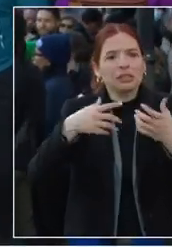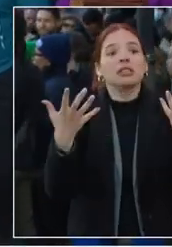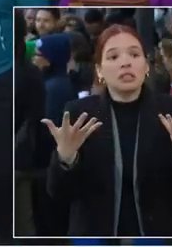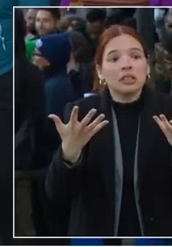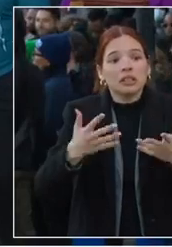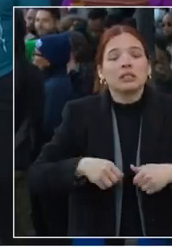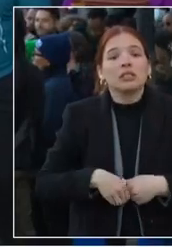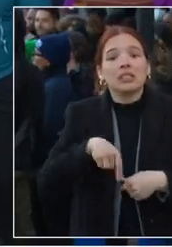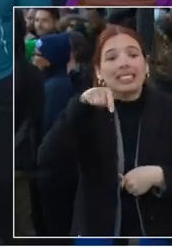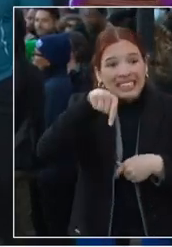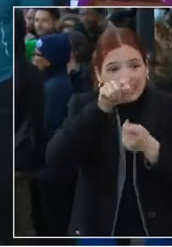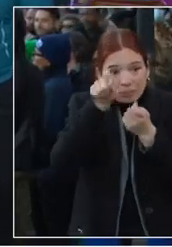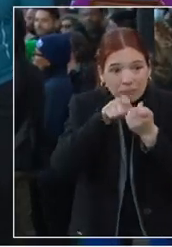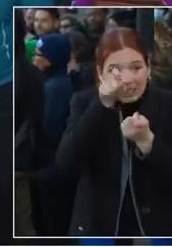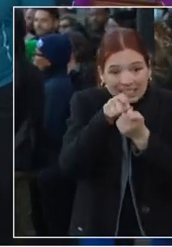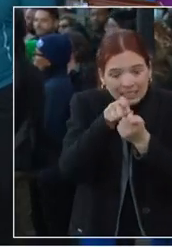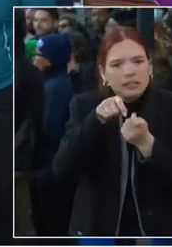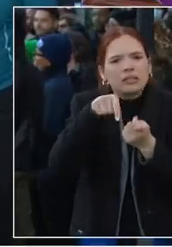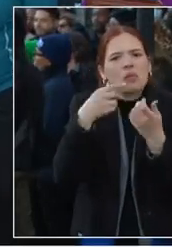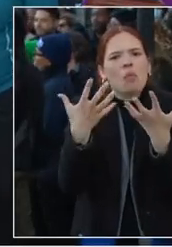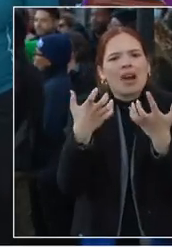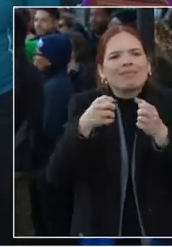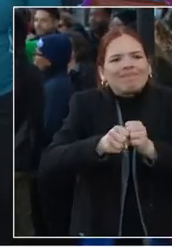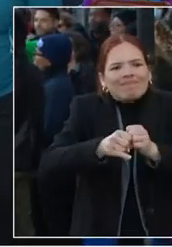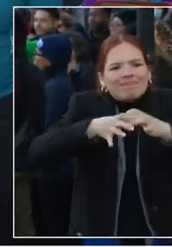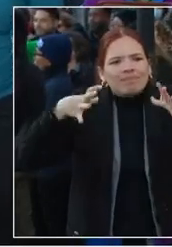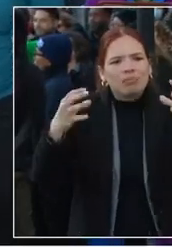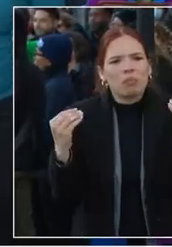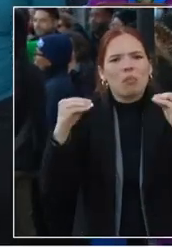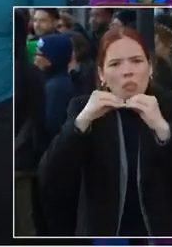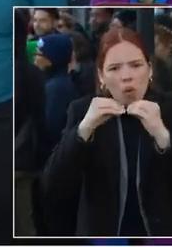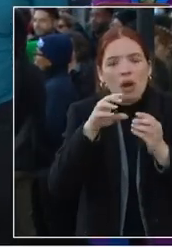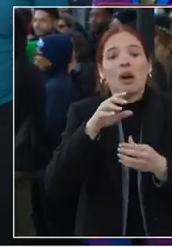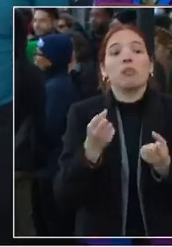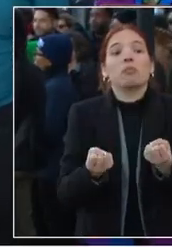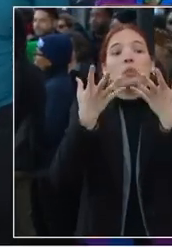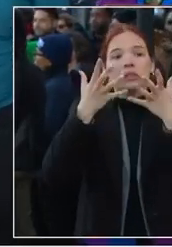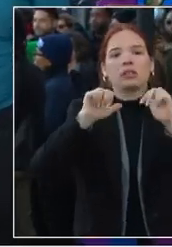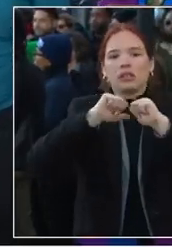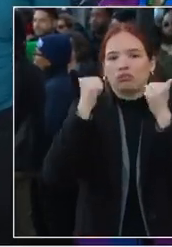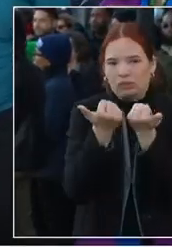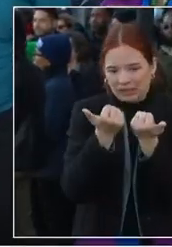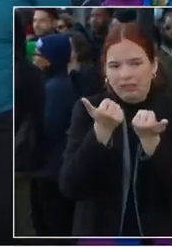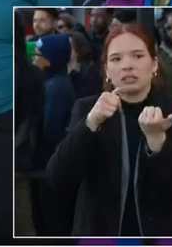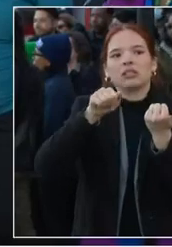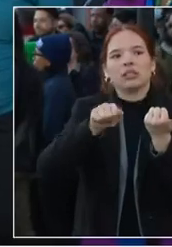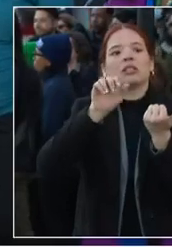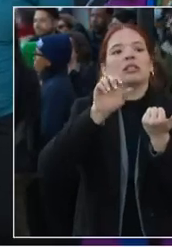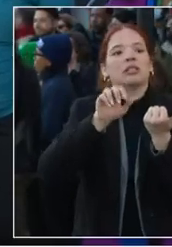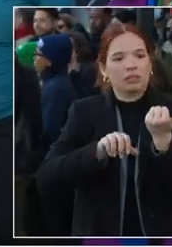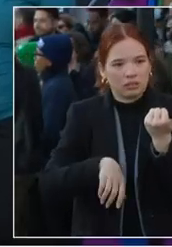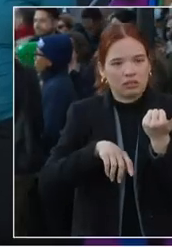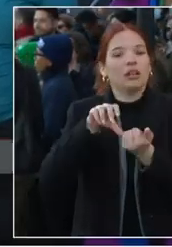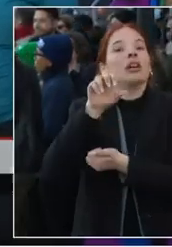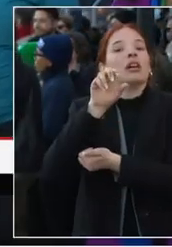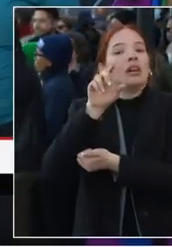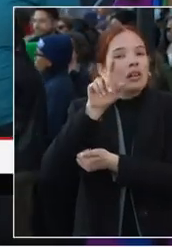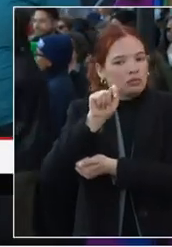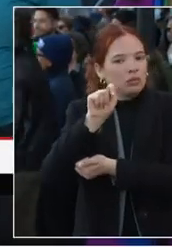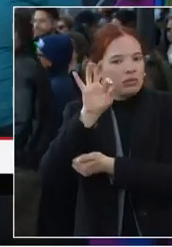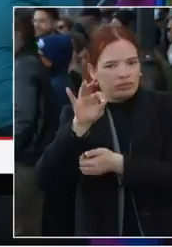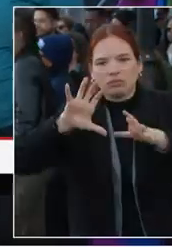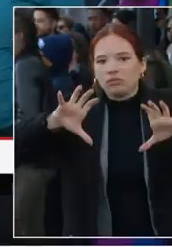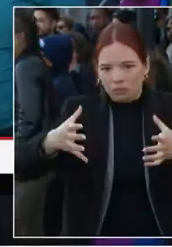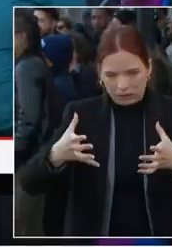the expansion of 2 multi-agency task forces. We also spoke in Adams Morgan about